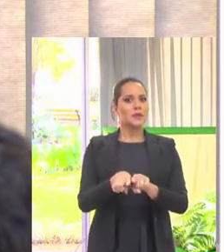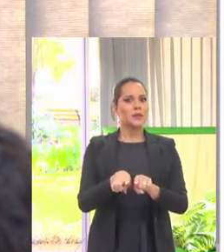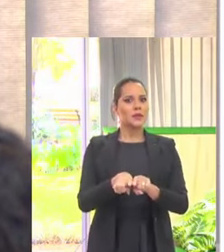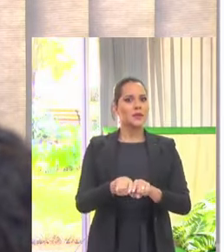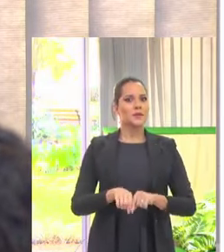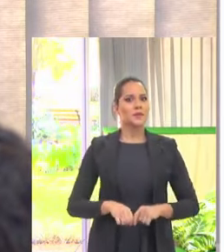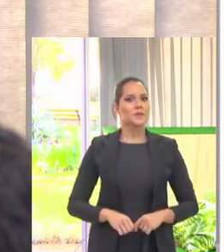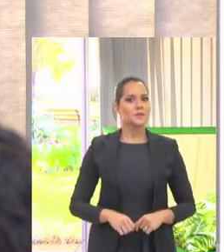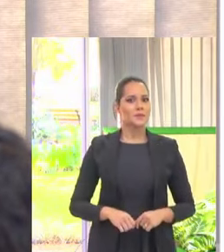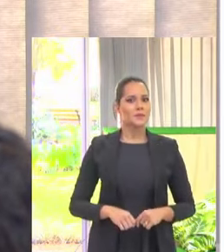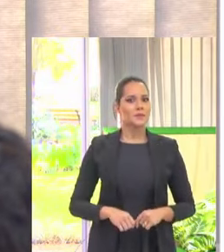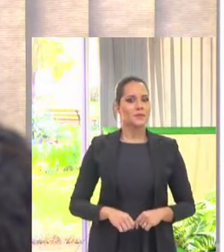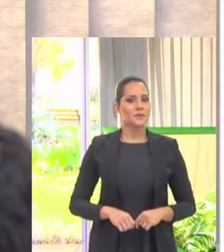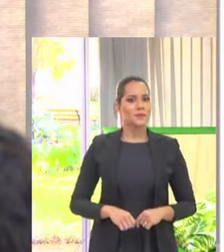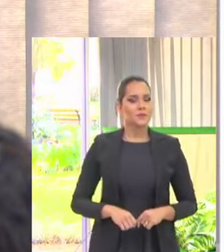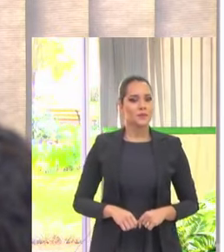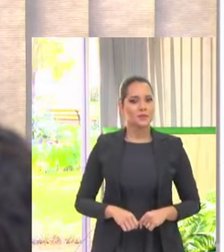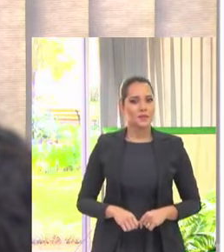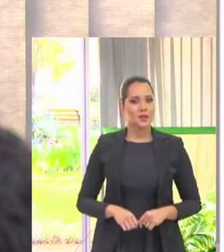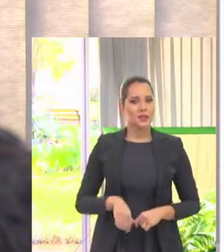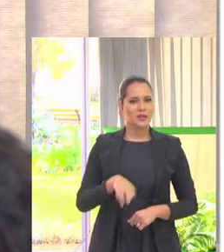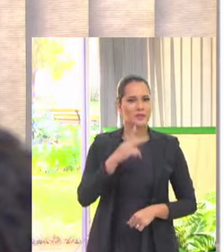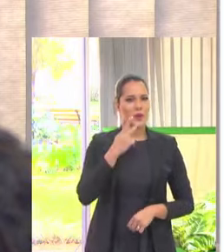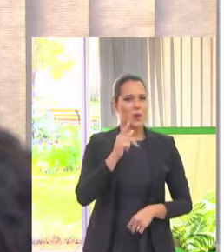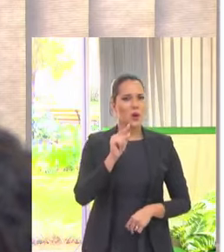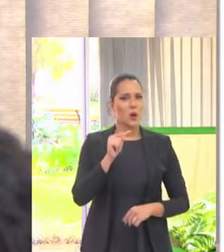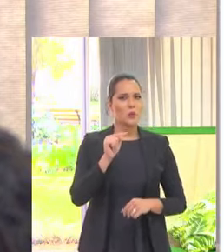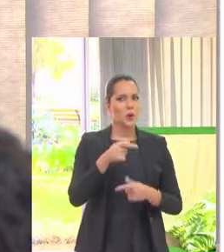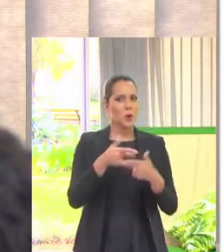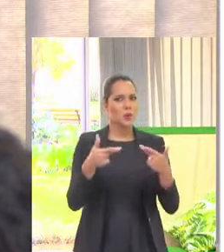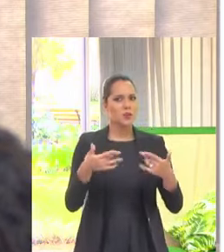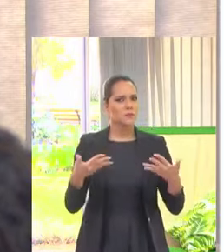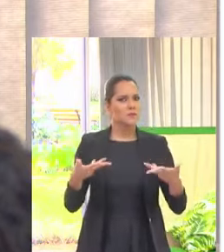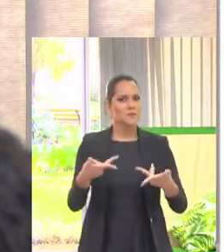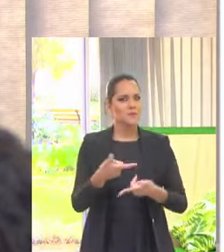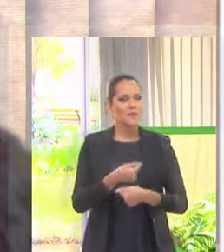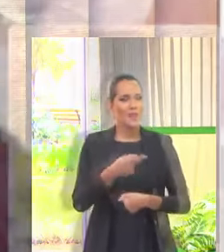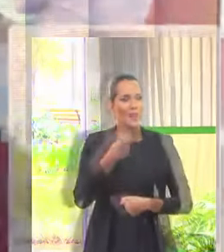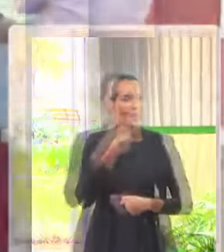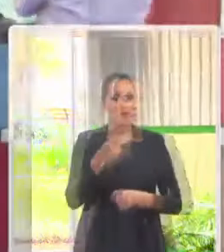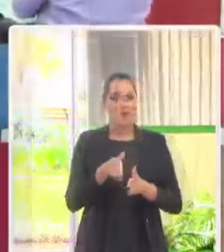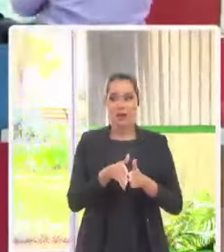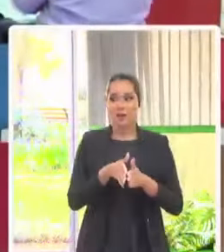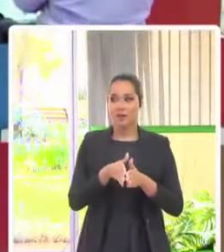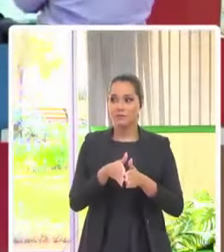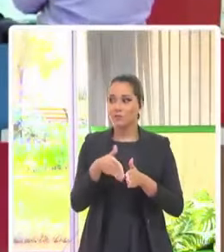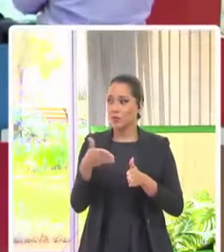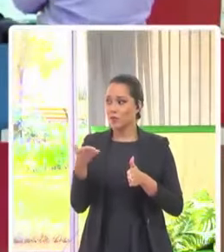you made it a fantastic point on explaining that on the one side, it's